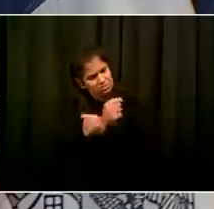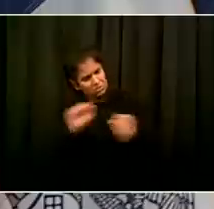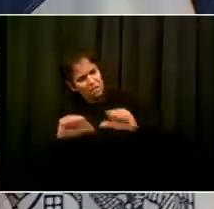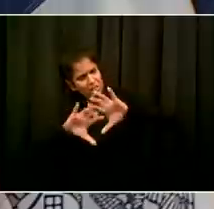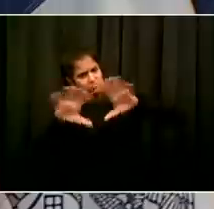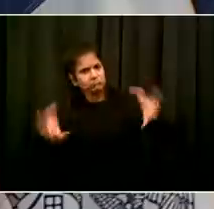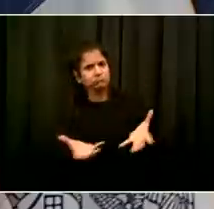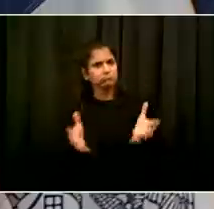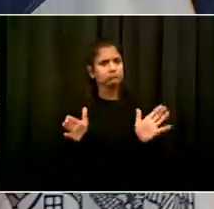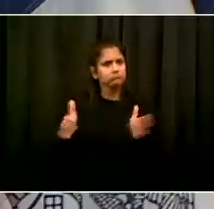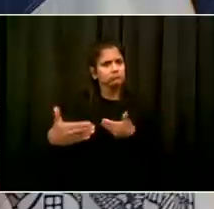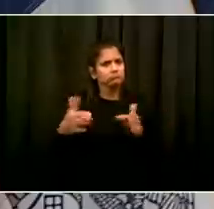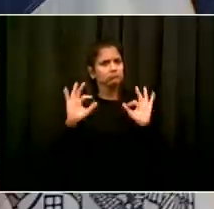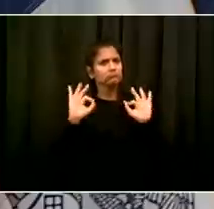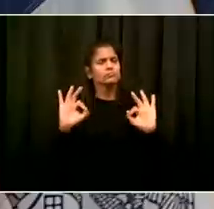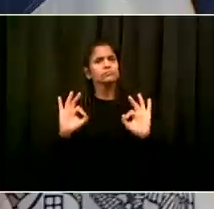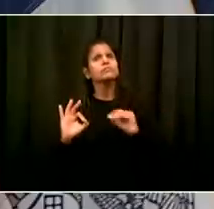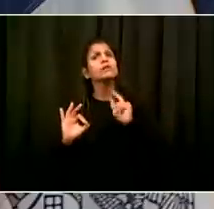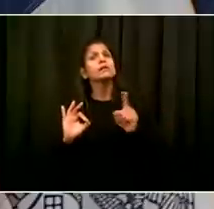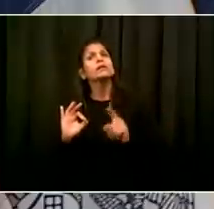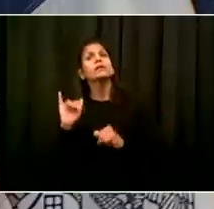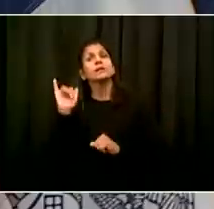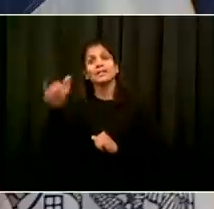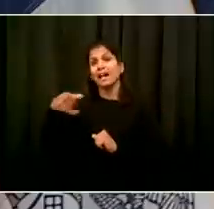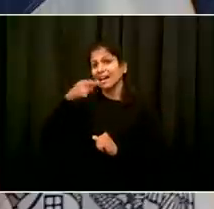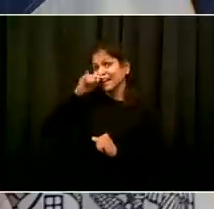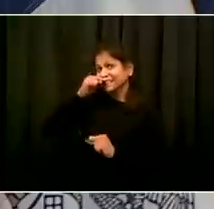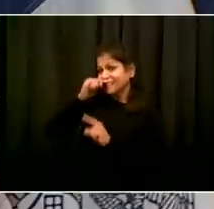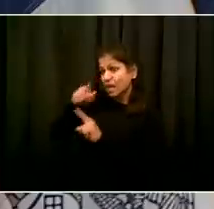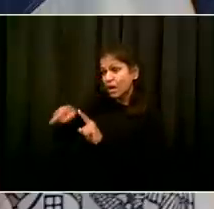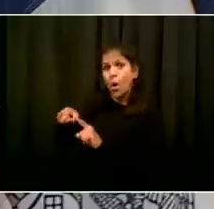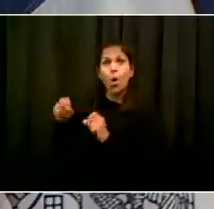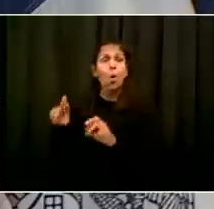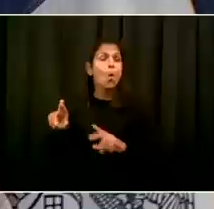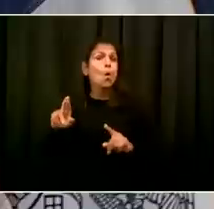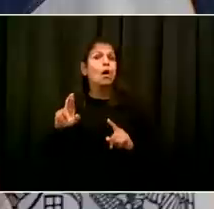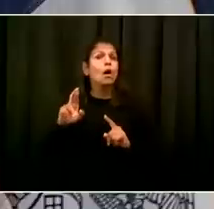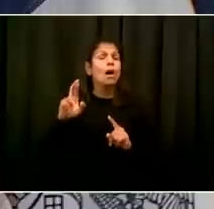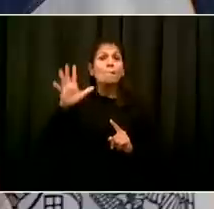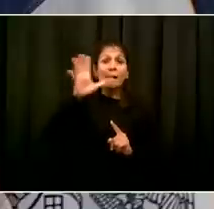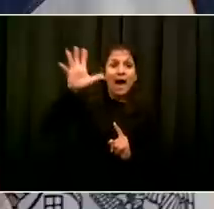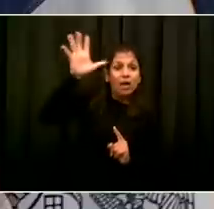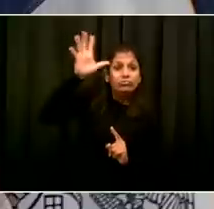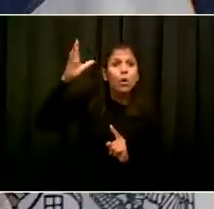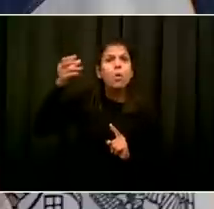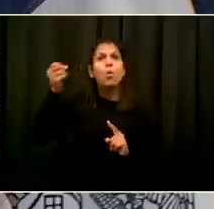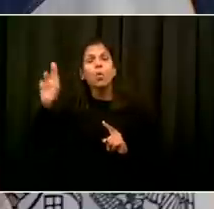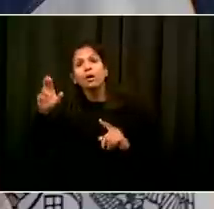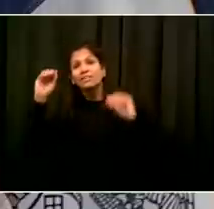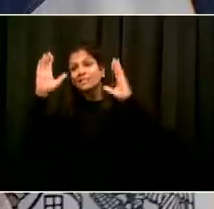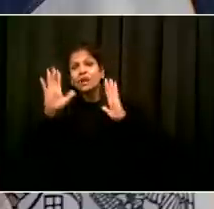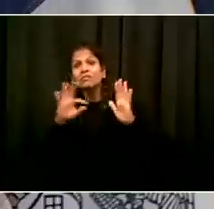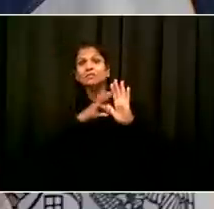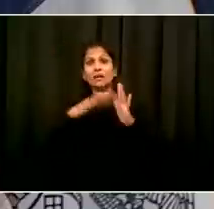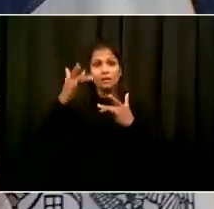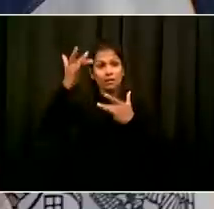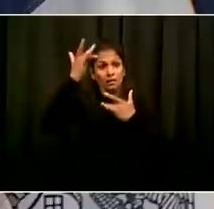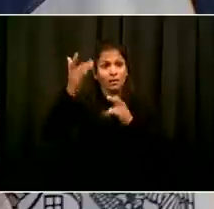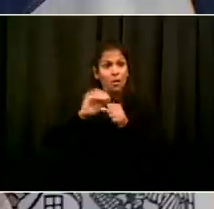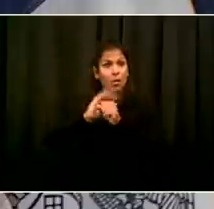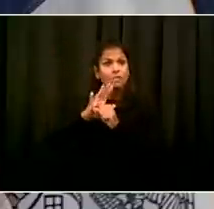Been a lot of testing before school began. There'll continue to be more testing. What we saw with the tens of thousands of educators